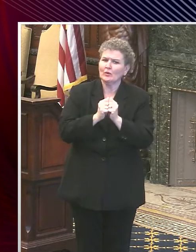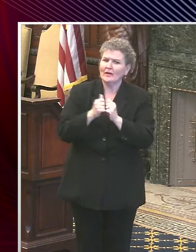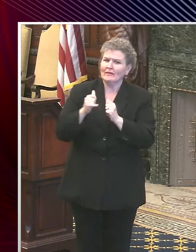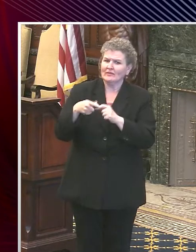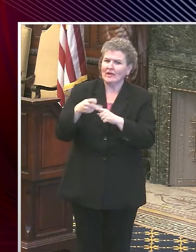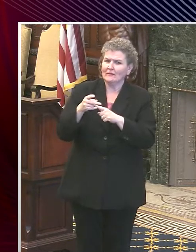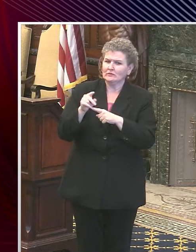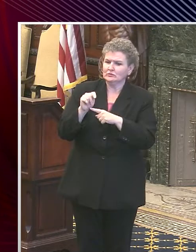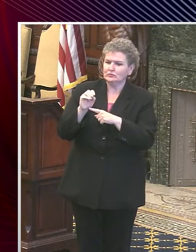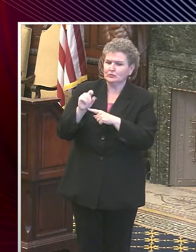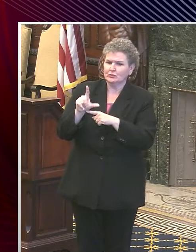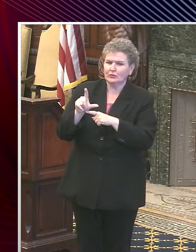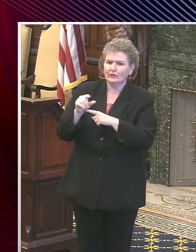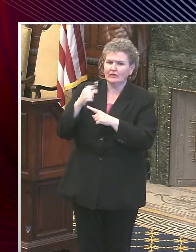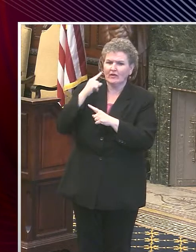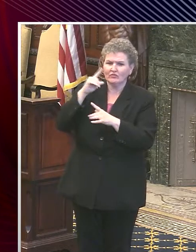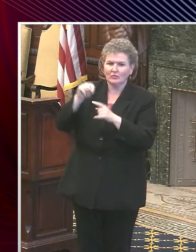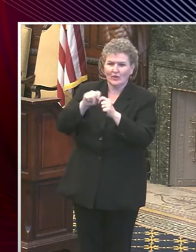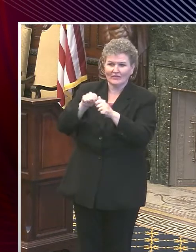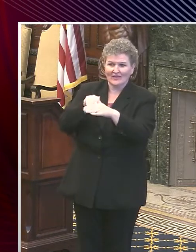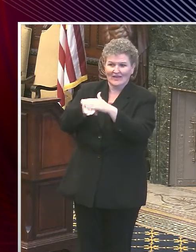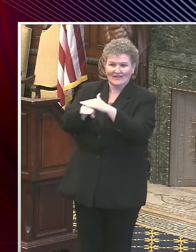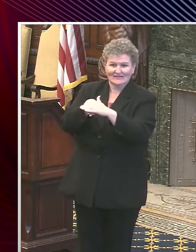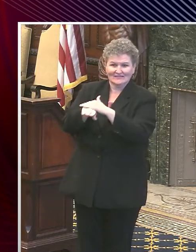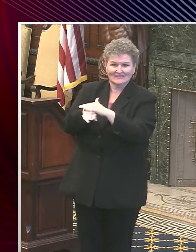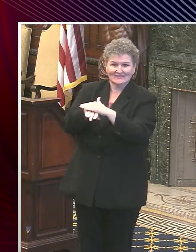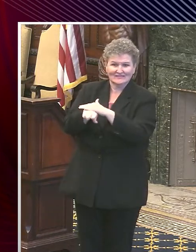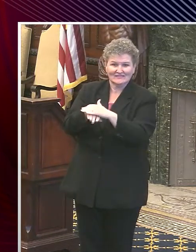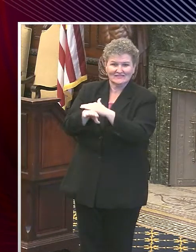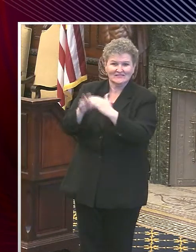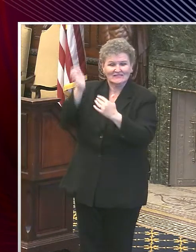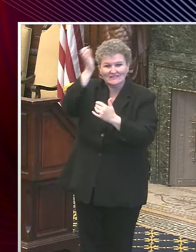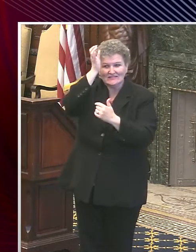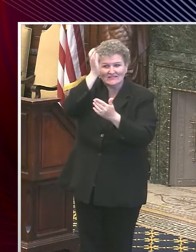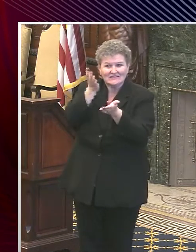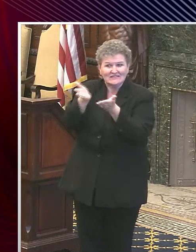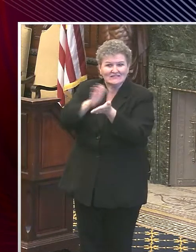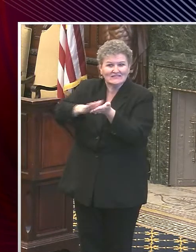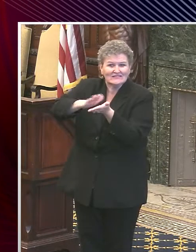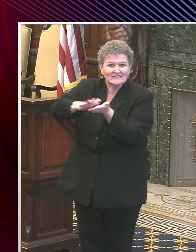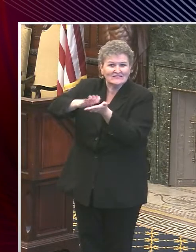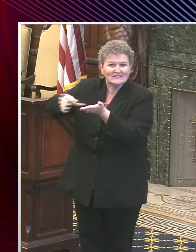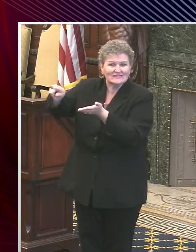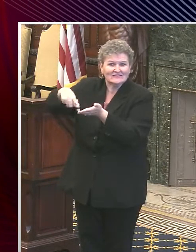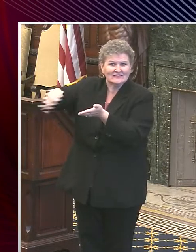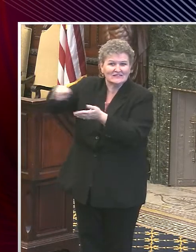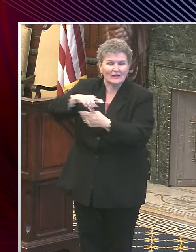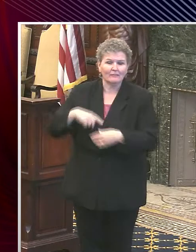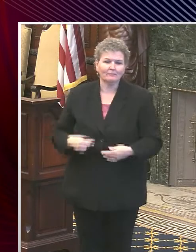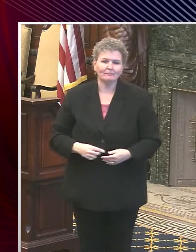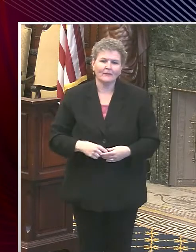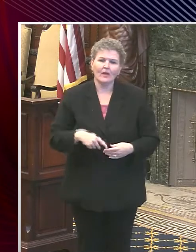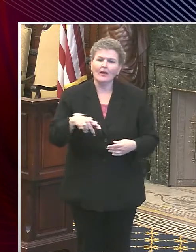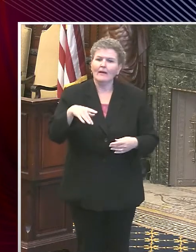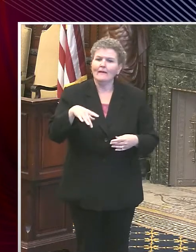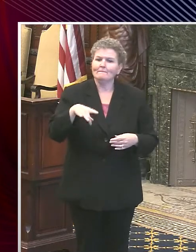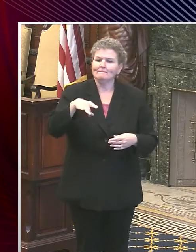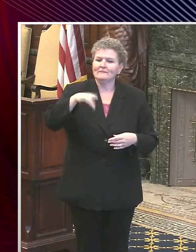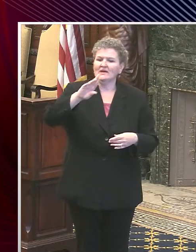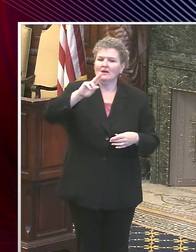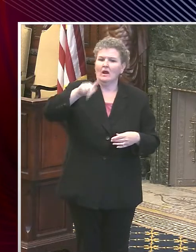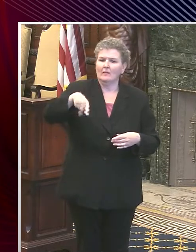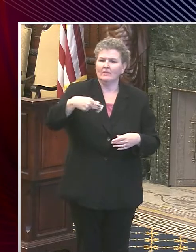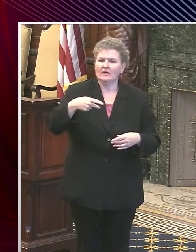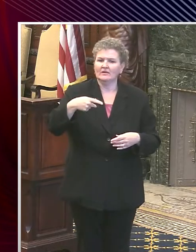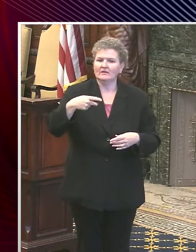provides direct access to the city's residential sanitation services. PickupPHL is a new web map that allows residents